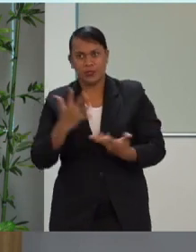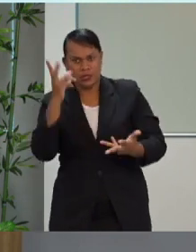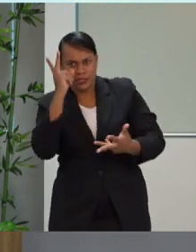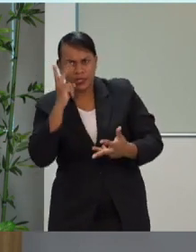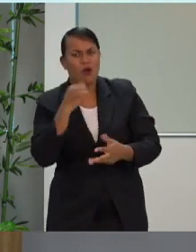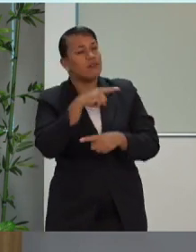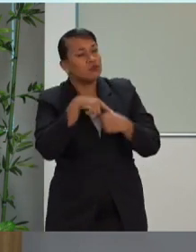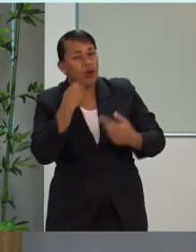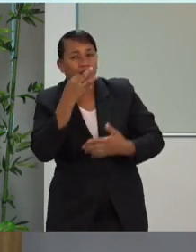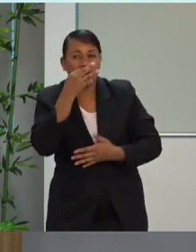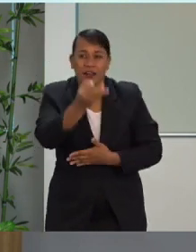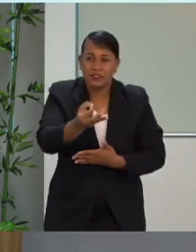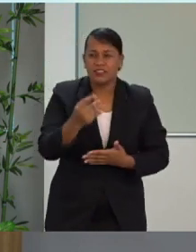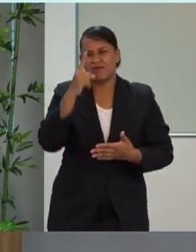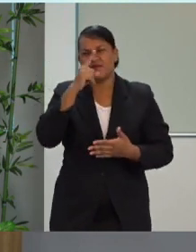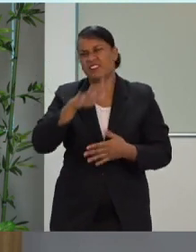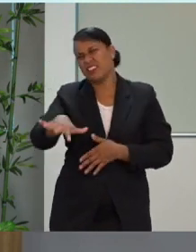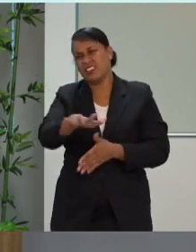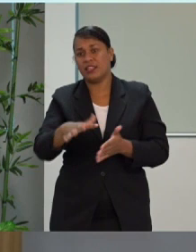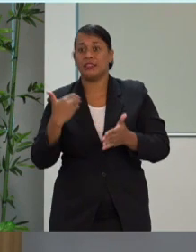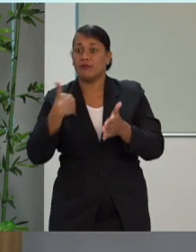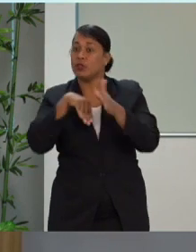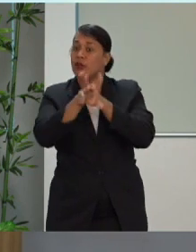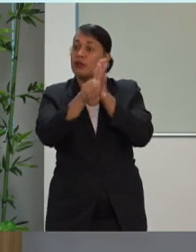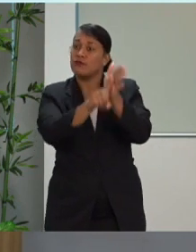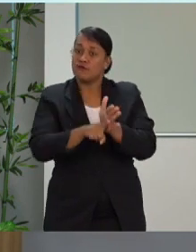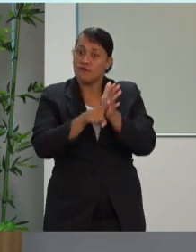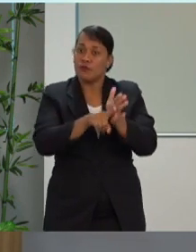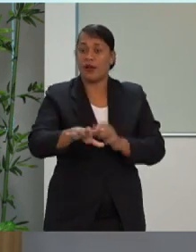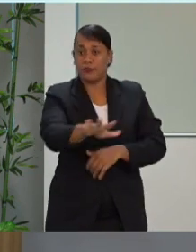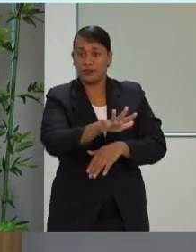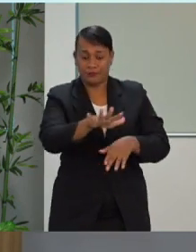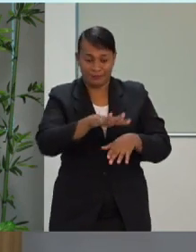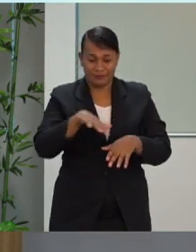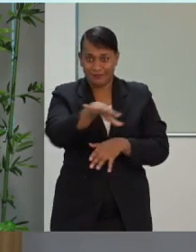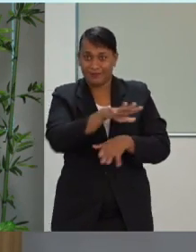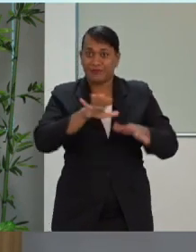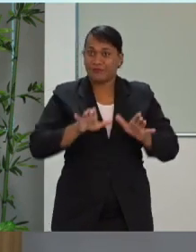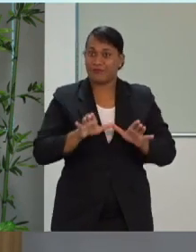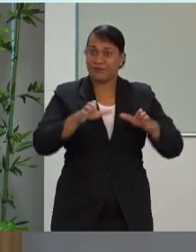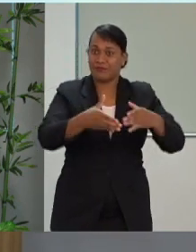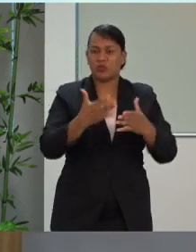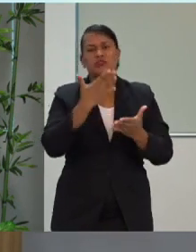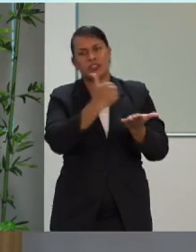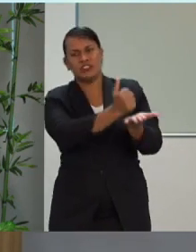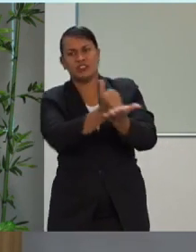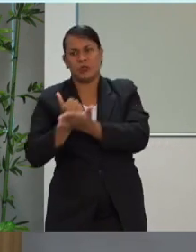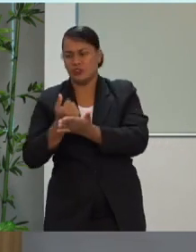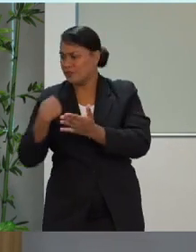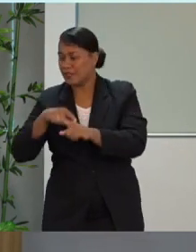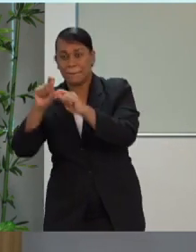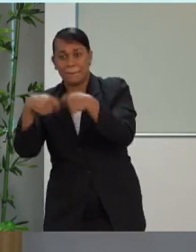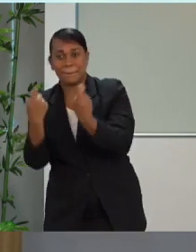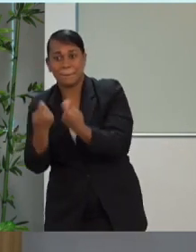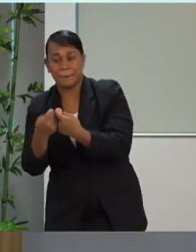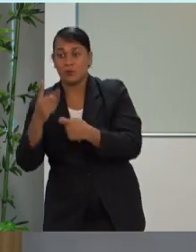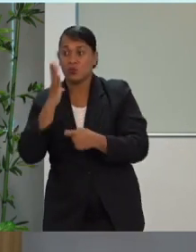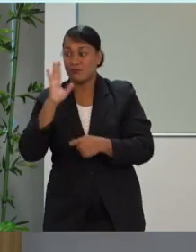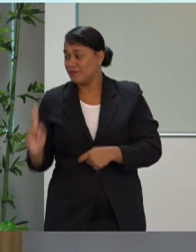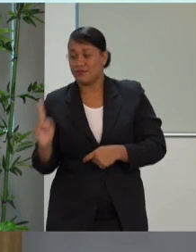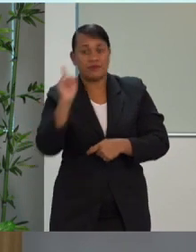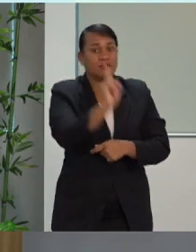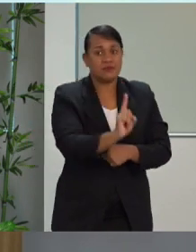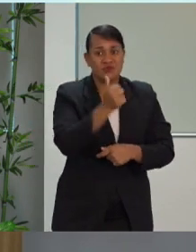population, the people of Lautoka, the greater Lautoka area, to support our team as they come to your homes